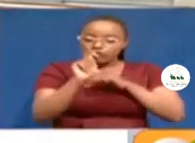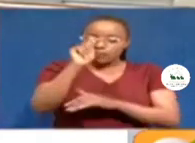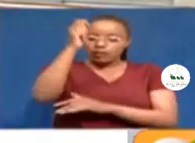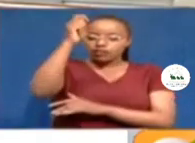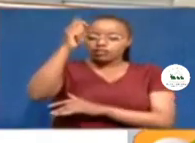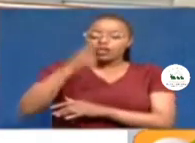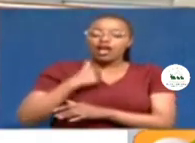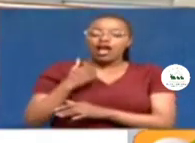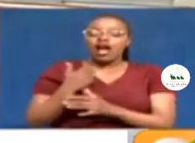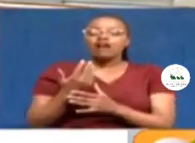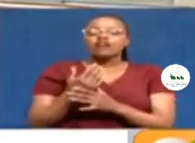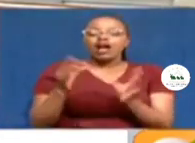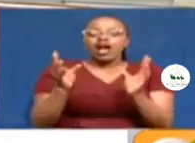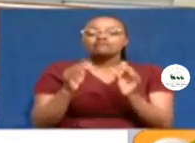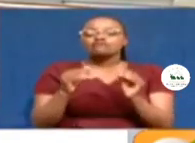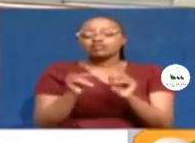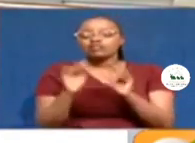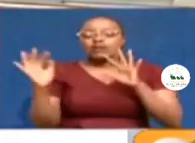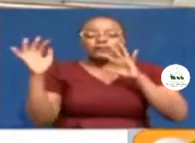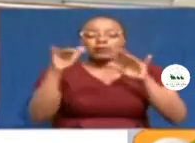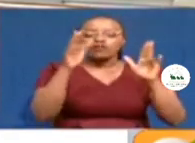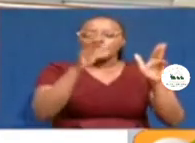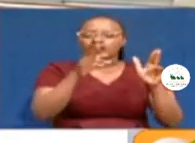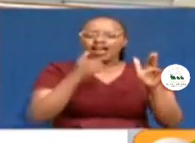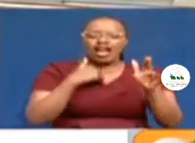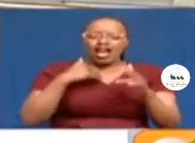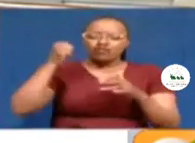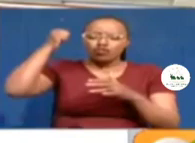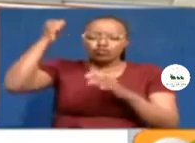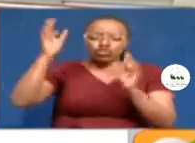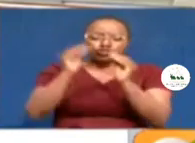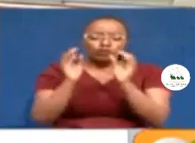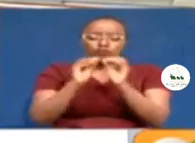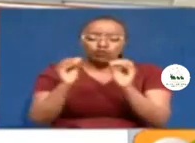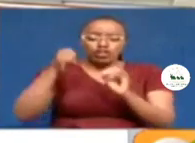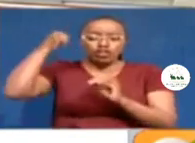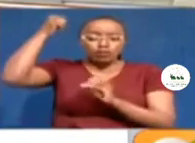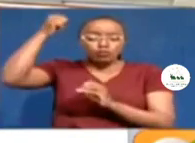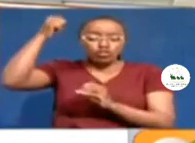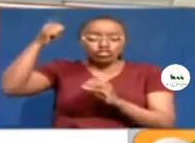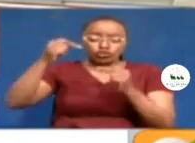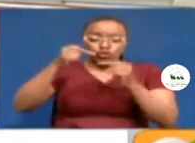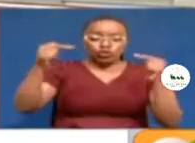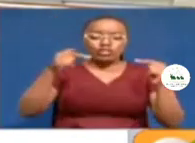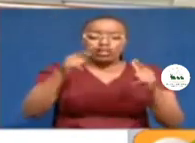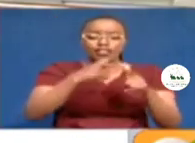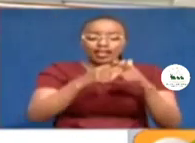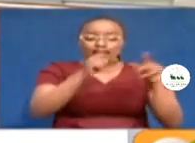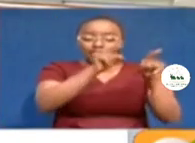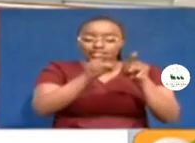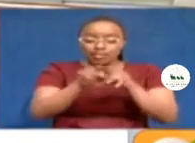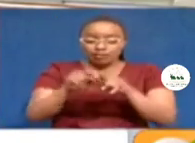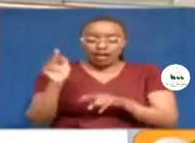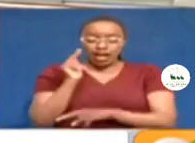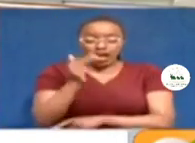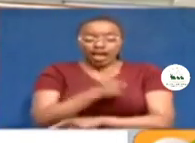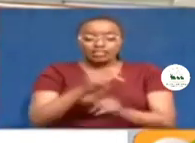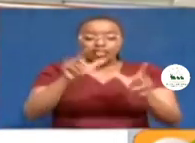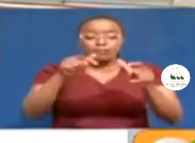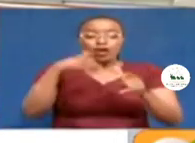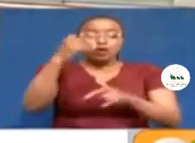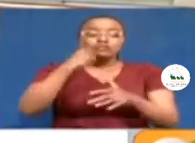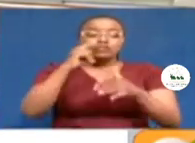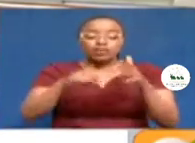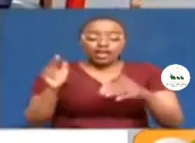President will have one. No more political meetings, the political opposition will be there. And even we in the media, I